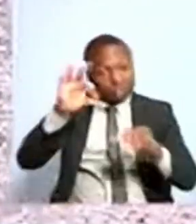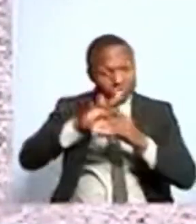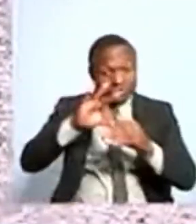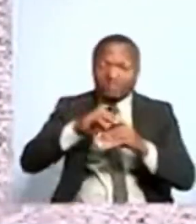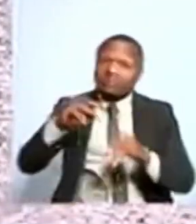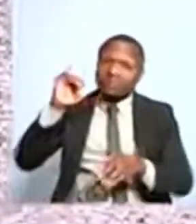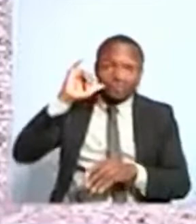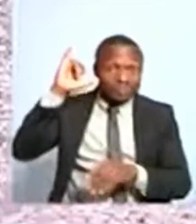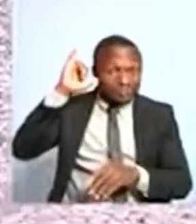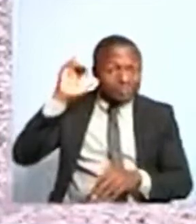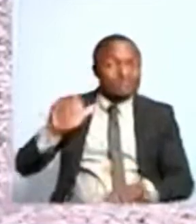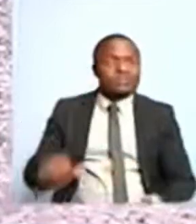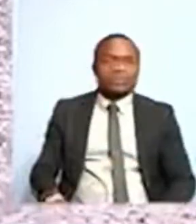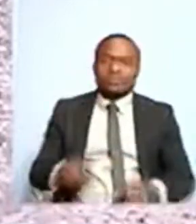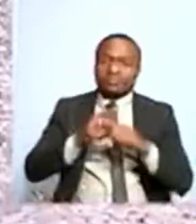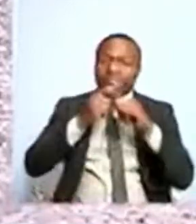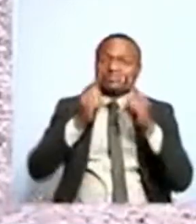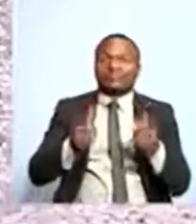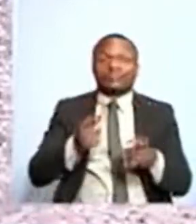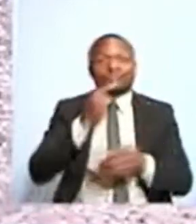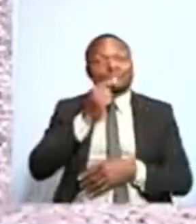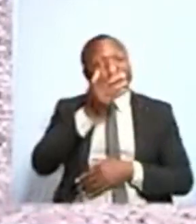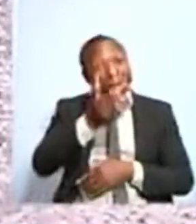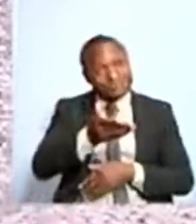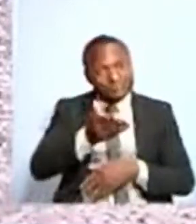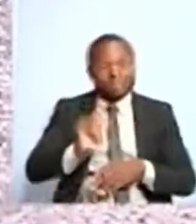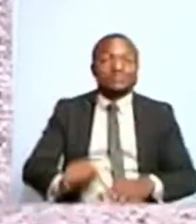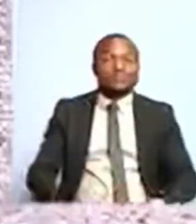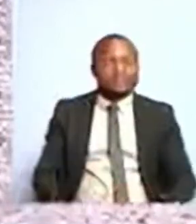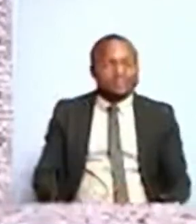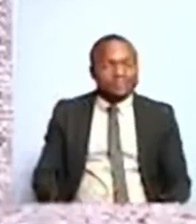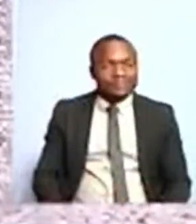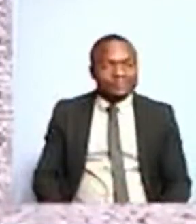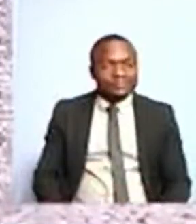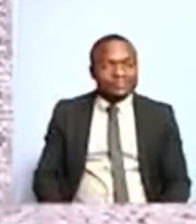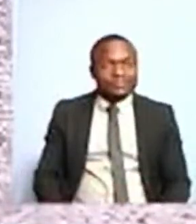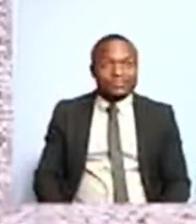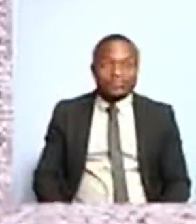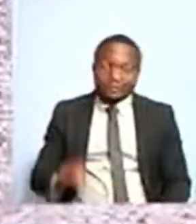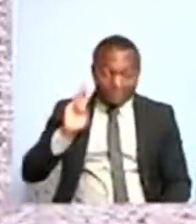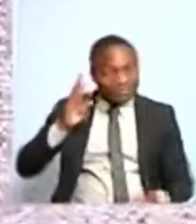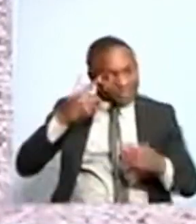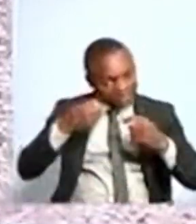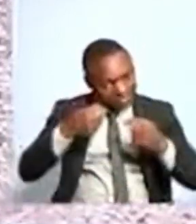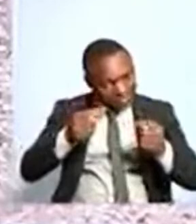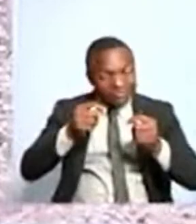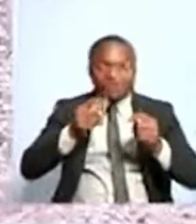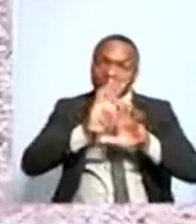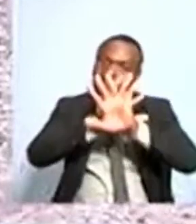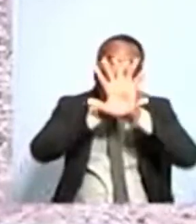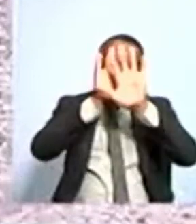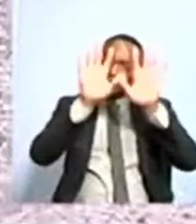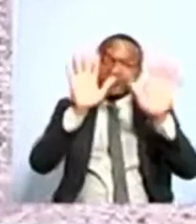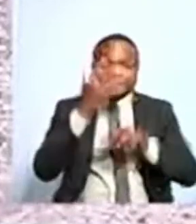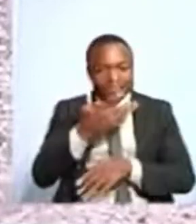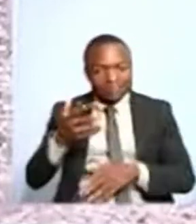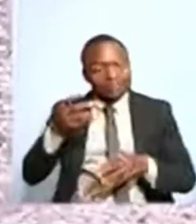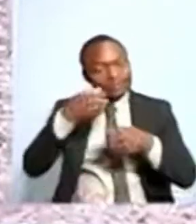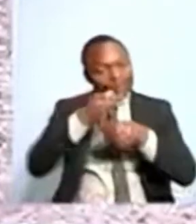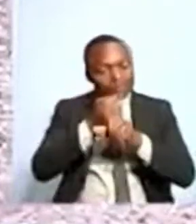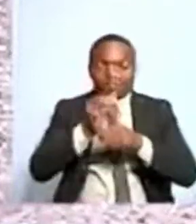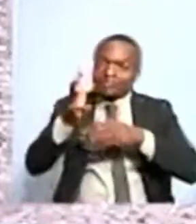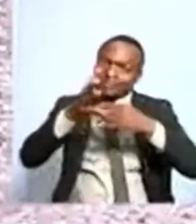yesterday. But that said, Mr. Speaker, we will try and clarify things and make them very